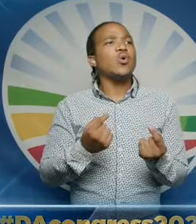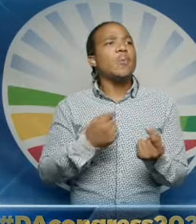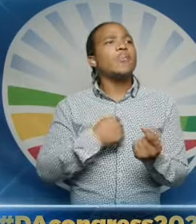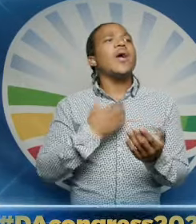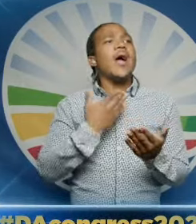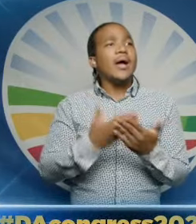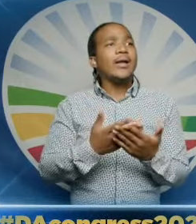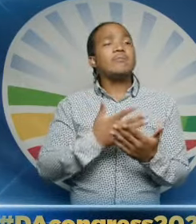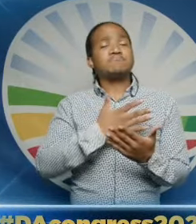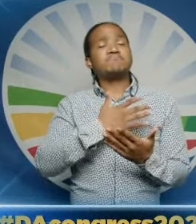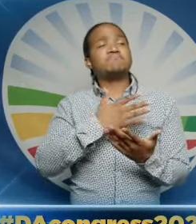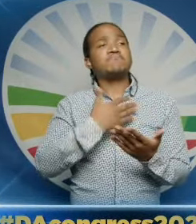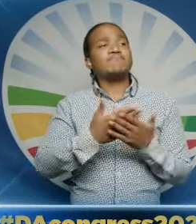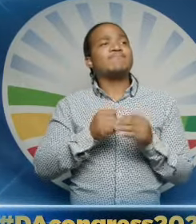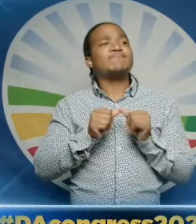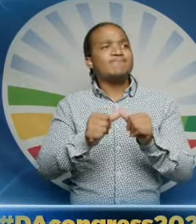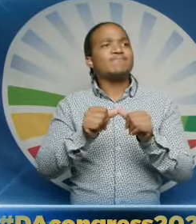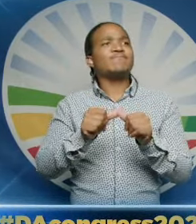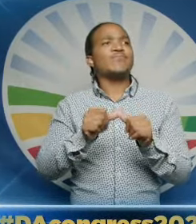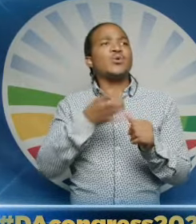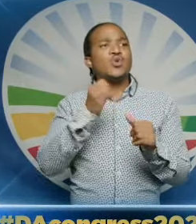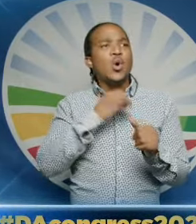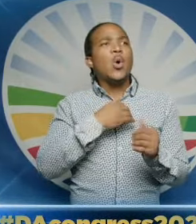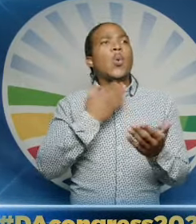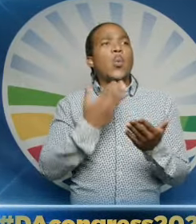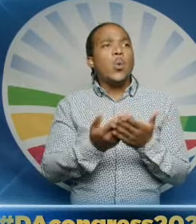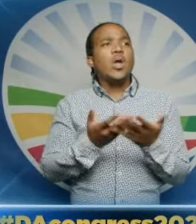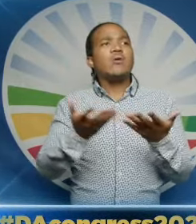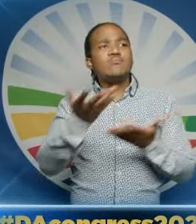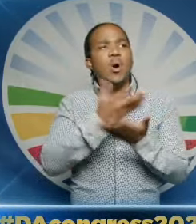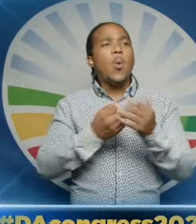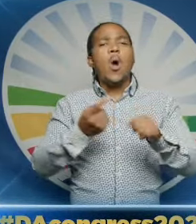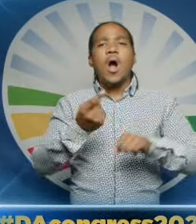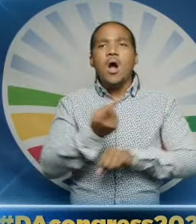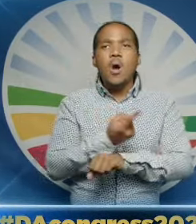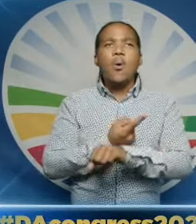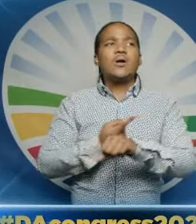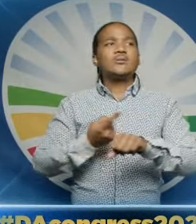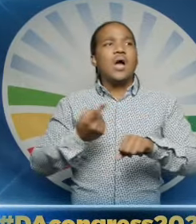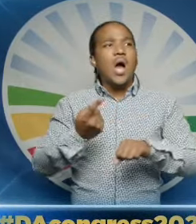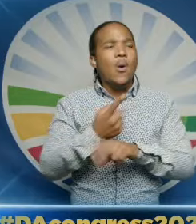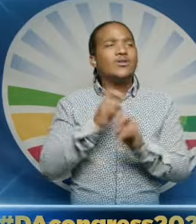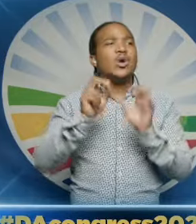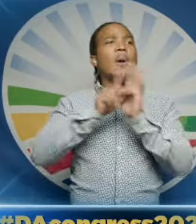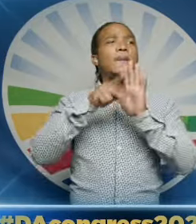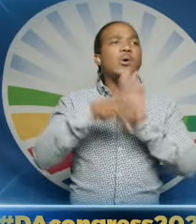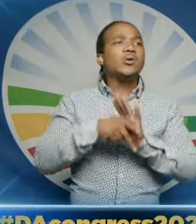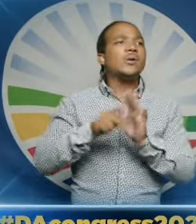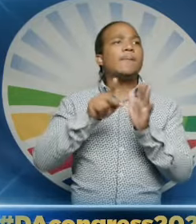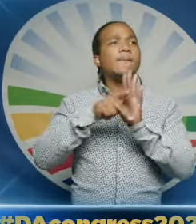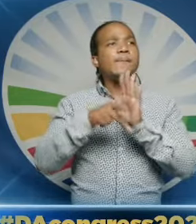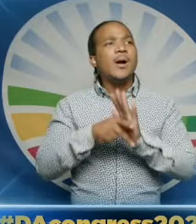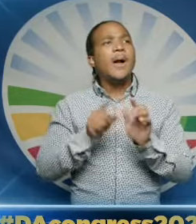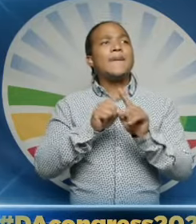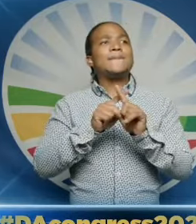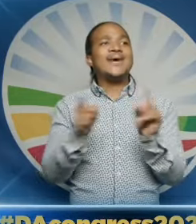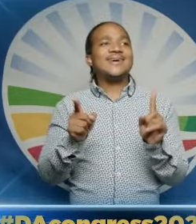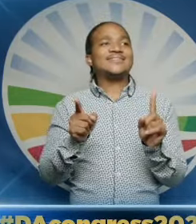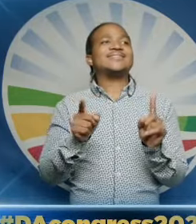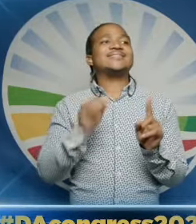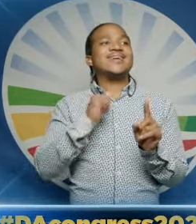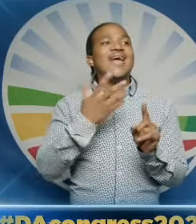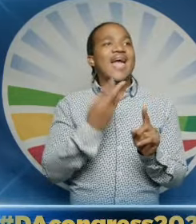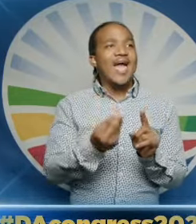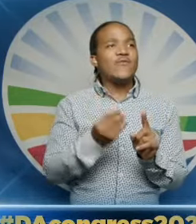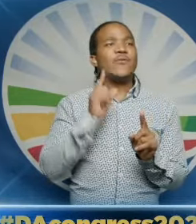to continue this conversation. I think we can speak for hours around policy and its importance, but unfortunately we do